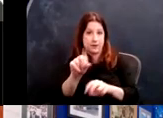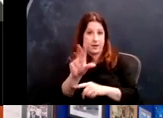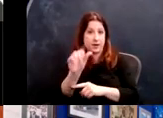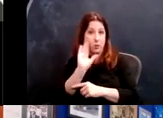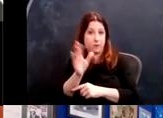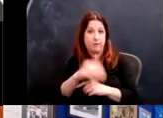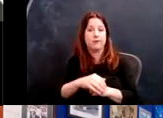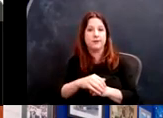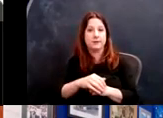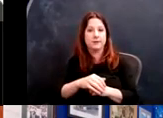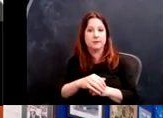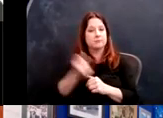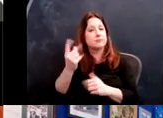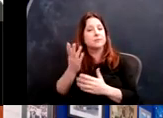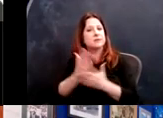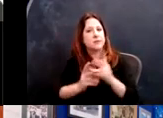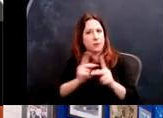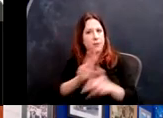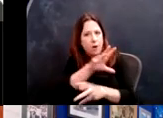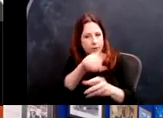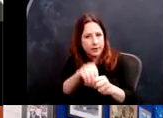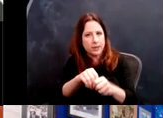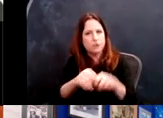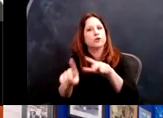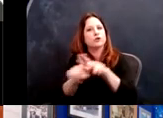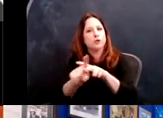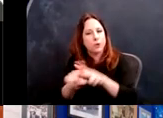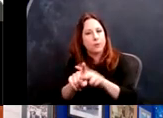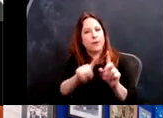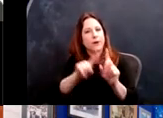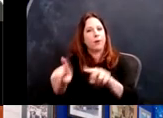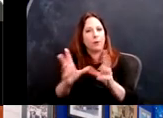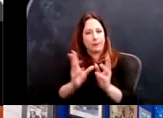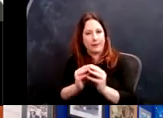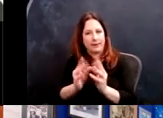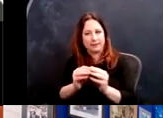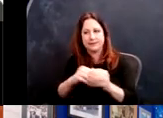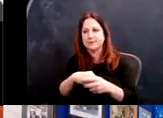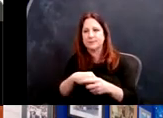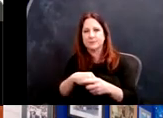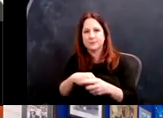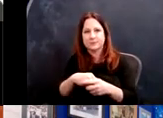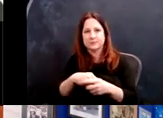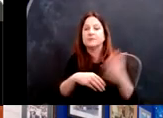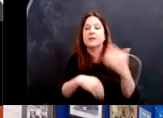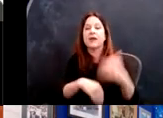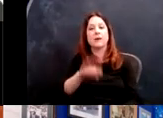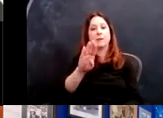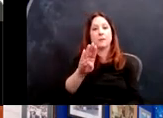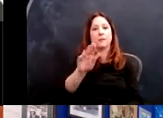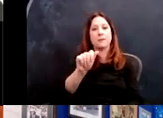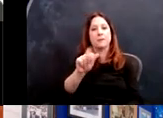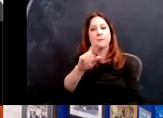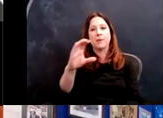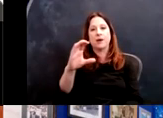know, people are engaged, they come in, they attend meetings. And the BARC 10. So, you